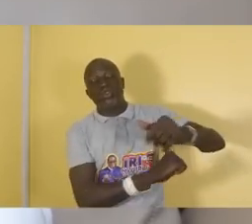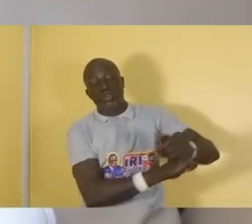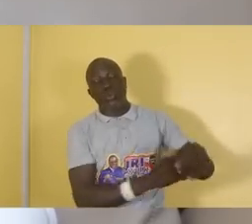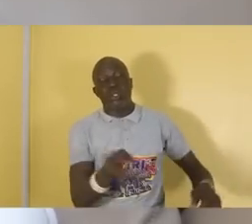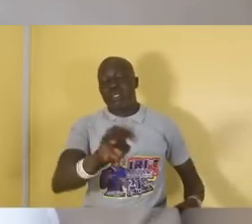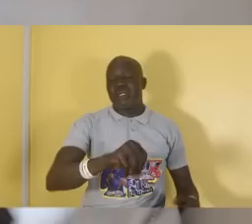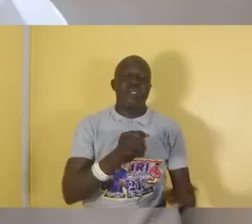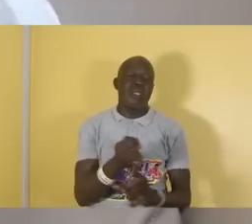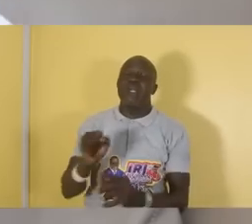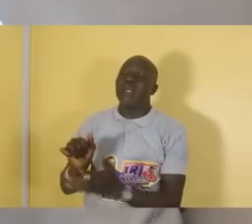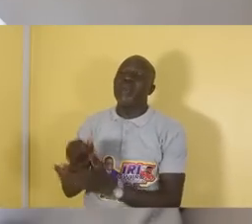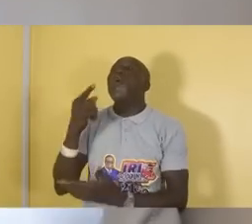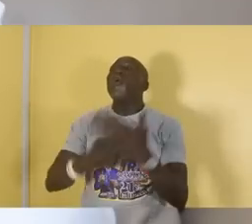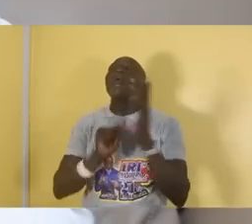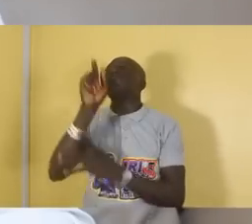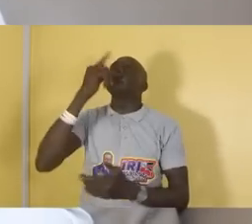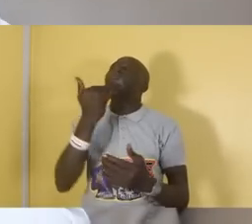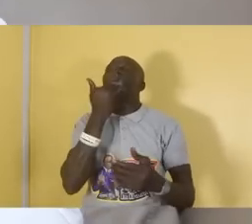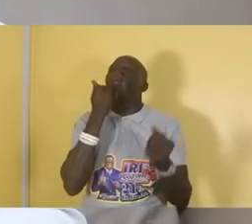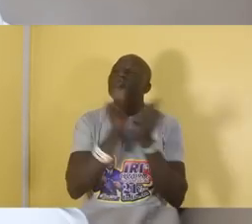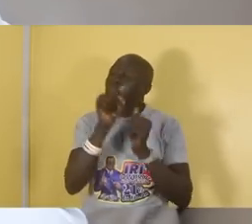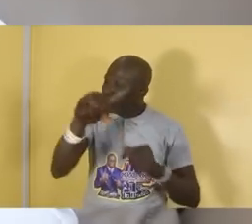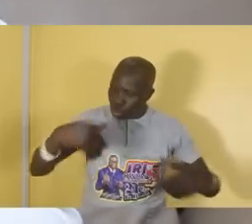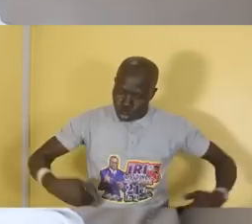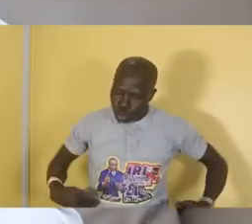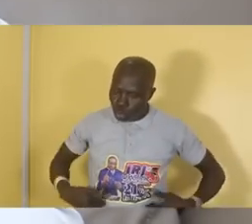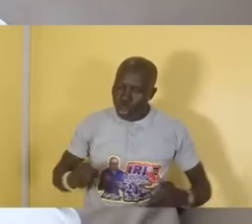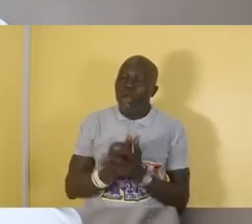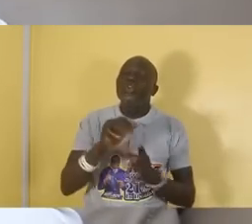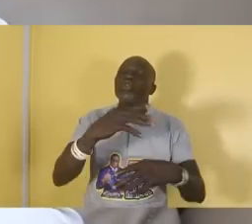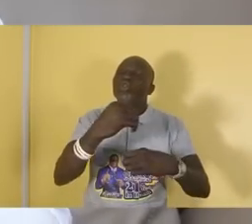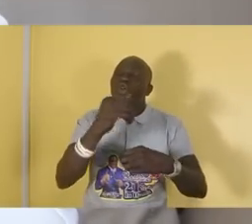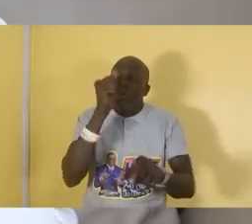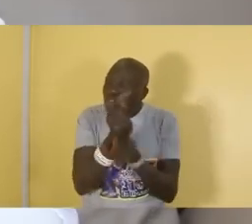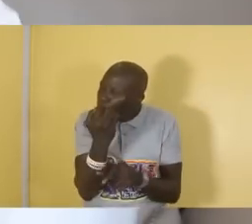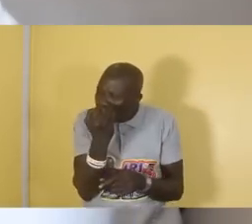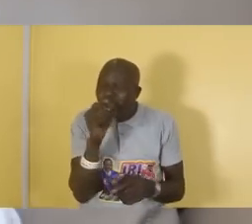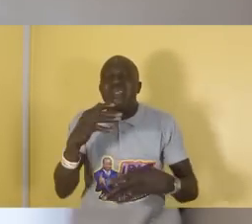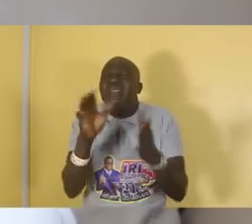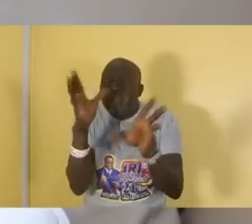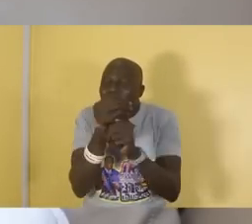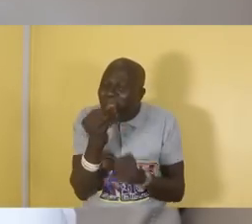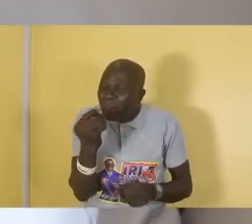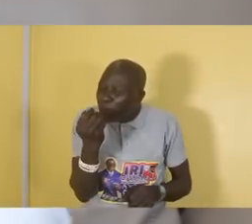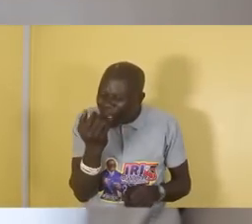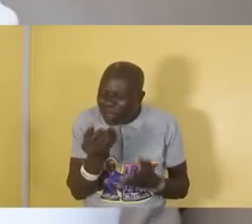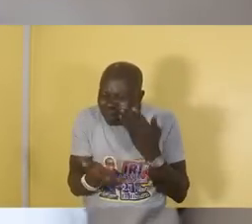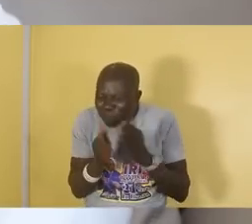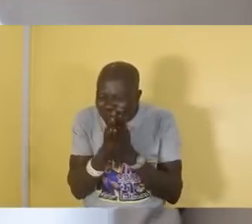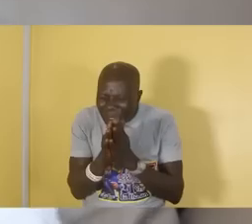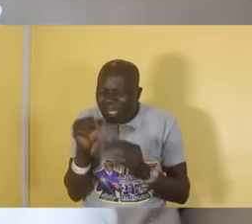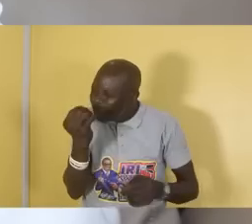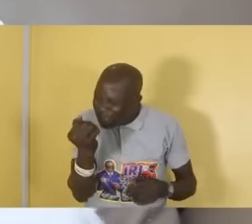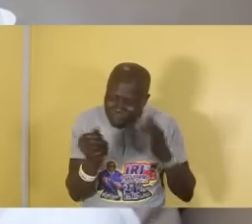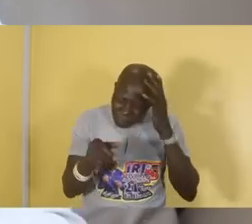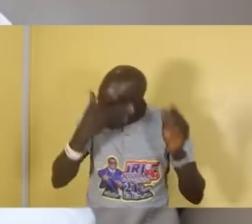support both will help each other. What's happening to you this time? listen. That you just say prayers merely. Oh, Papa, do